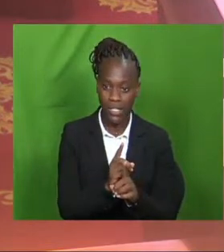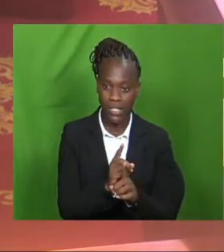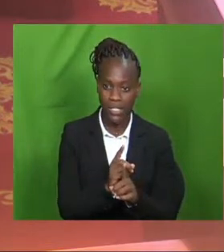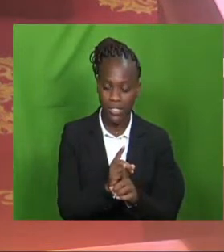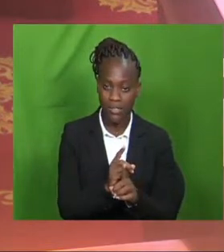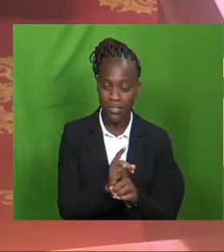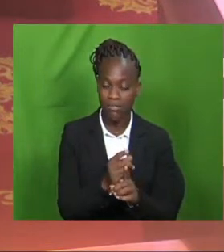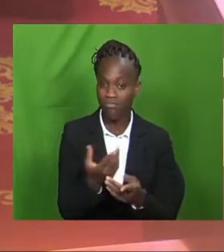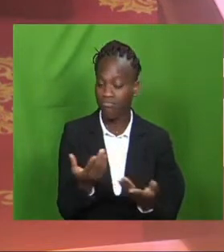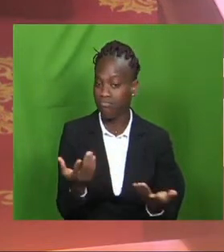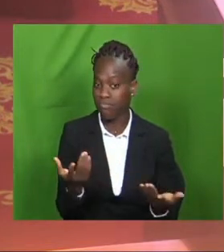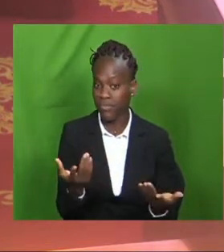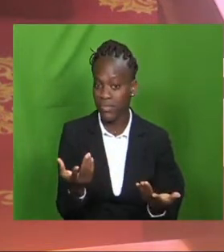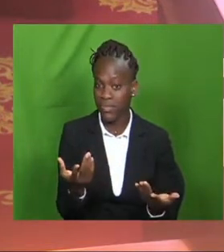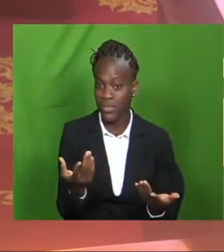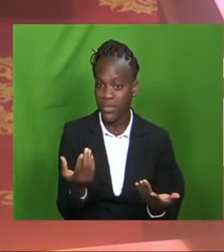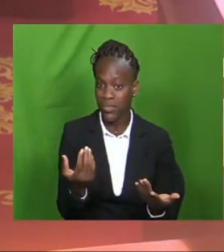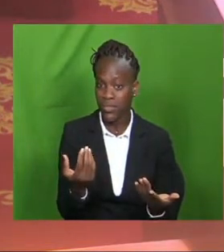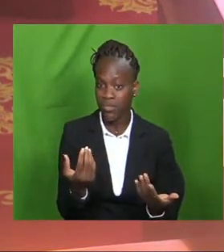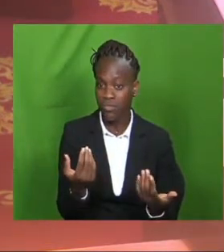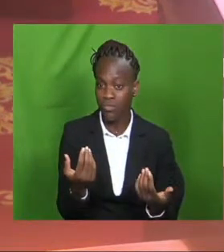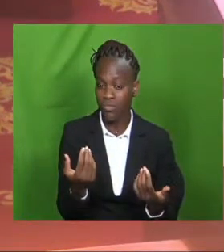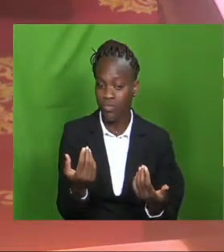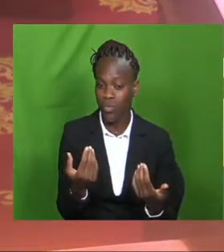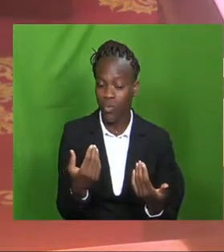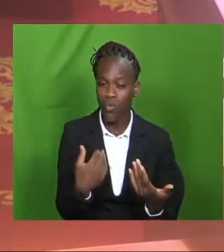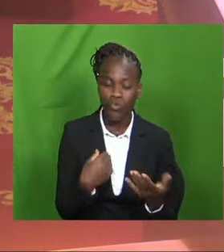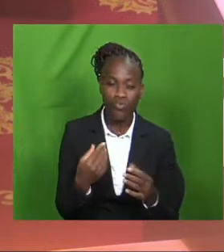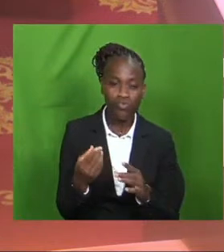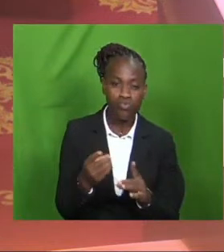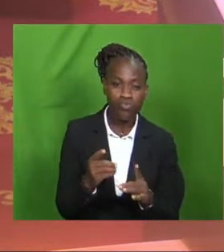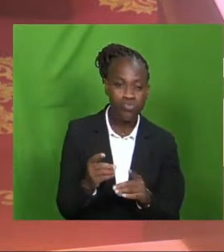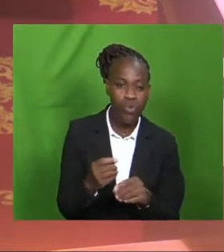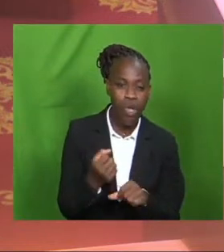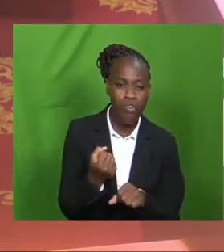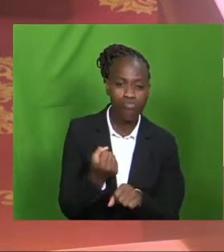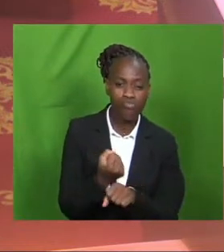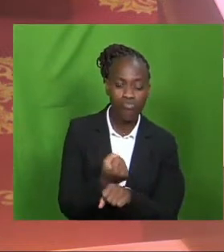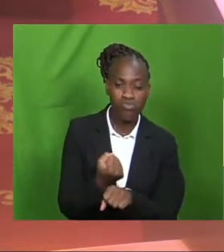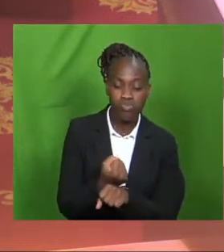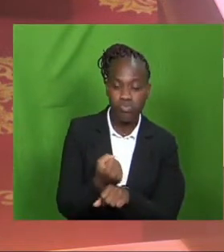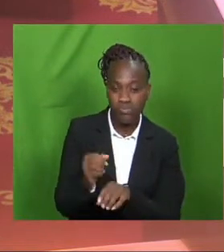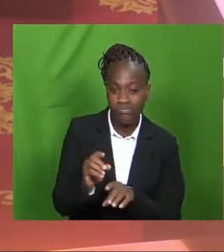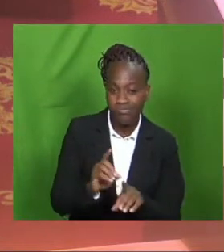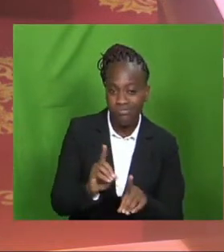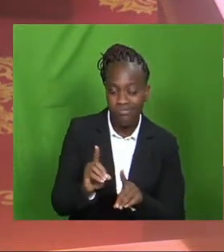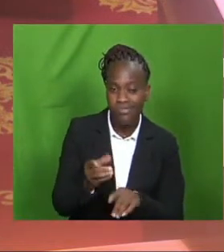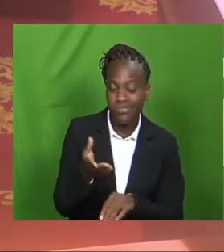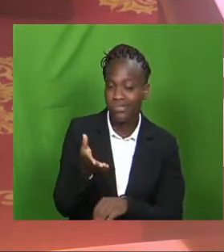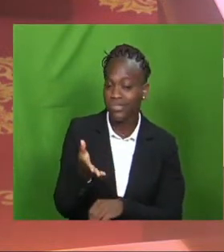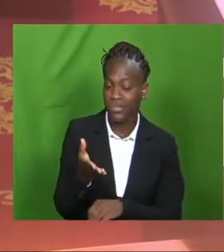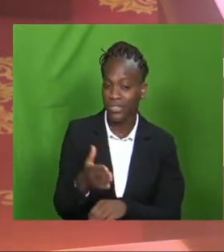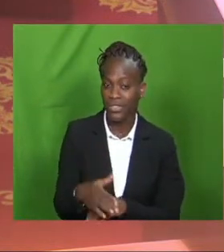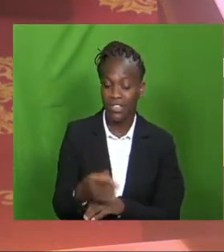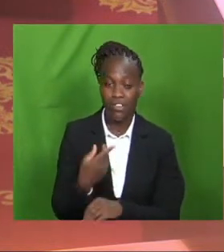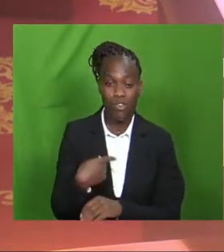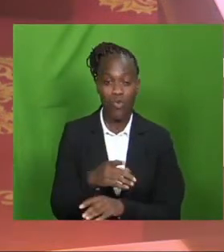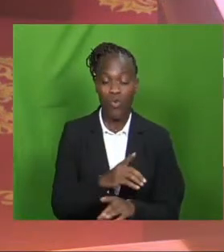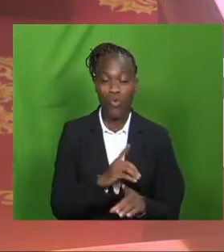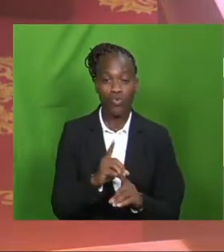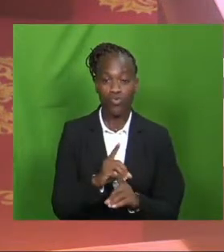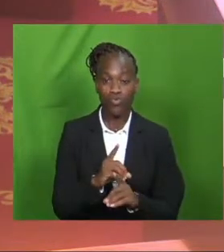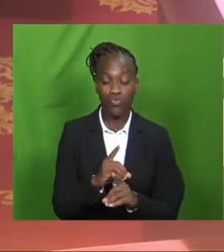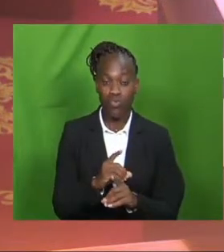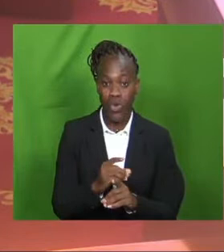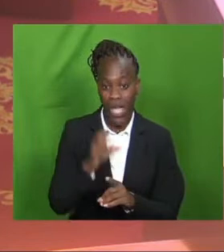roads between fair and poor condition. And we have done the estimates.